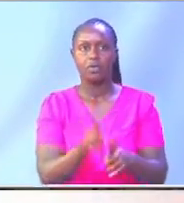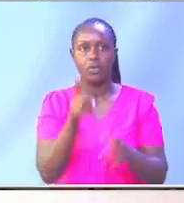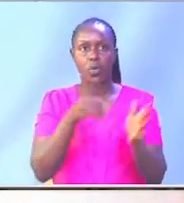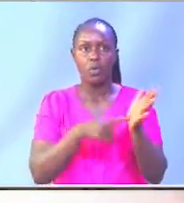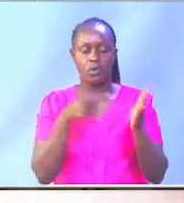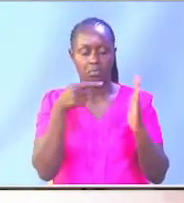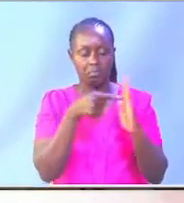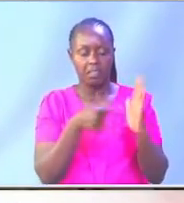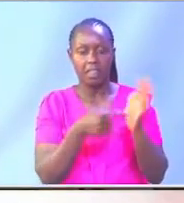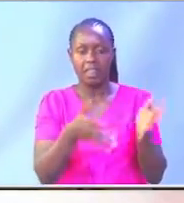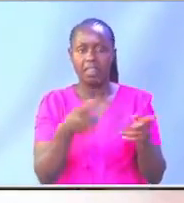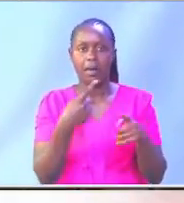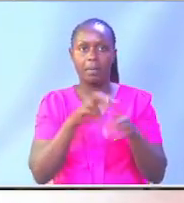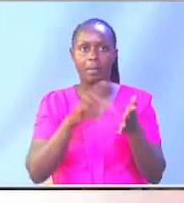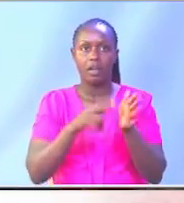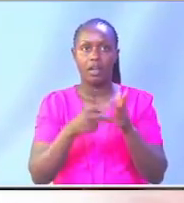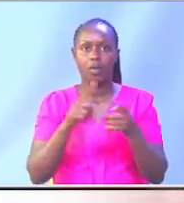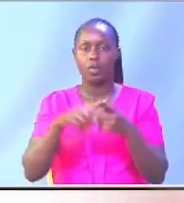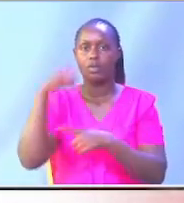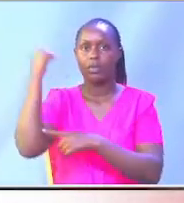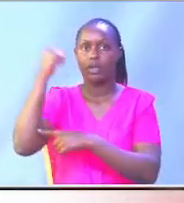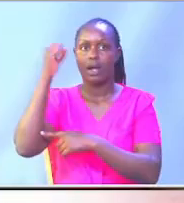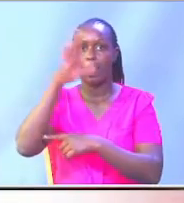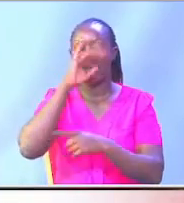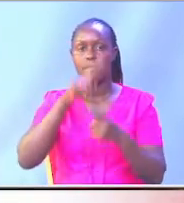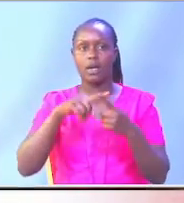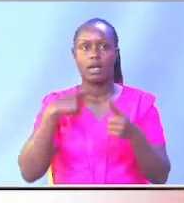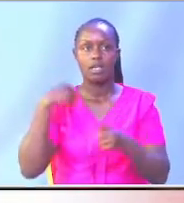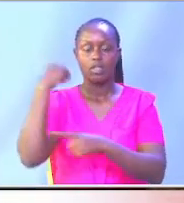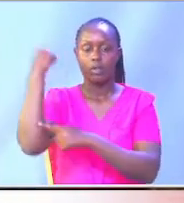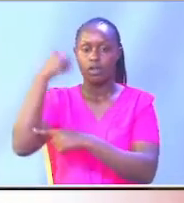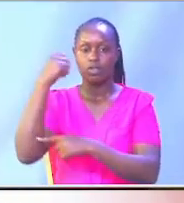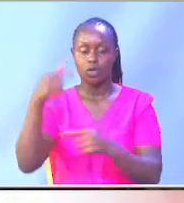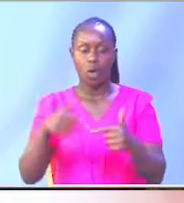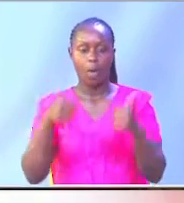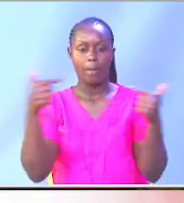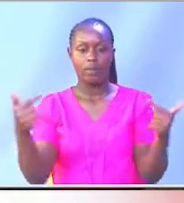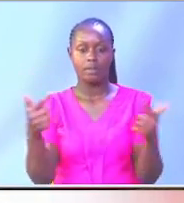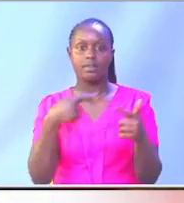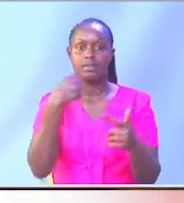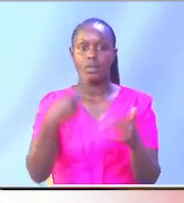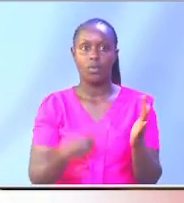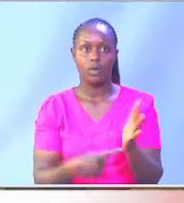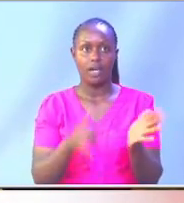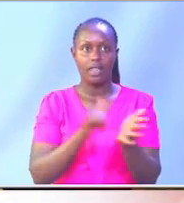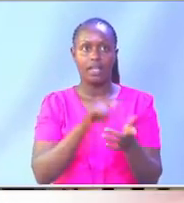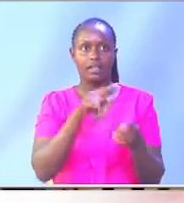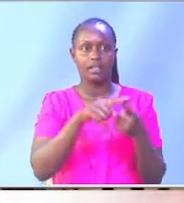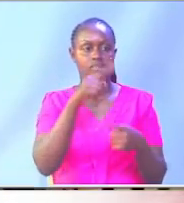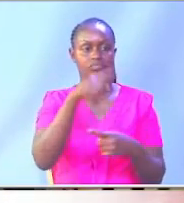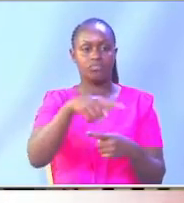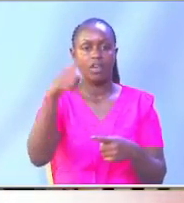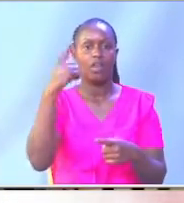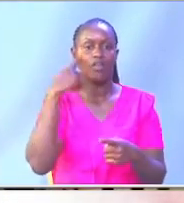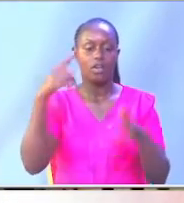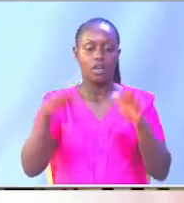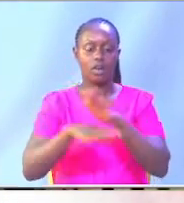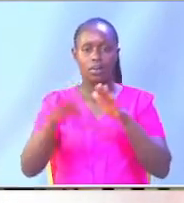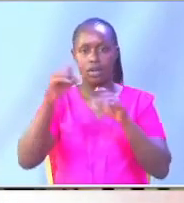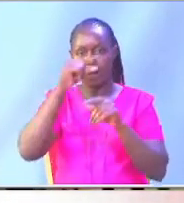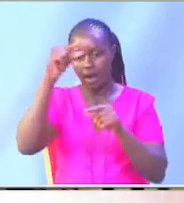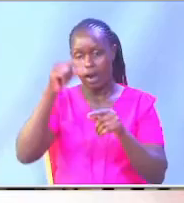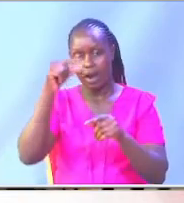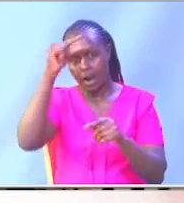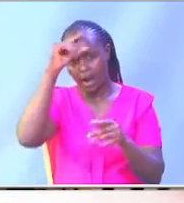were politically instigated by his political opponents. He further says it's not right for deputy governors to